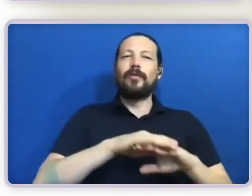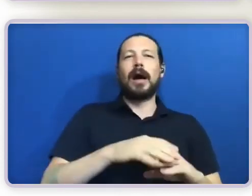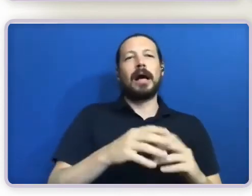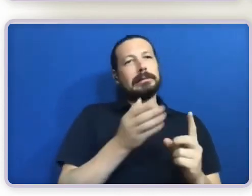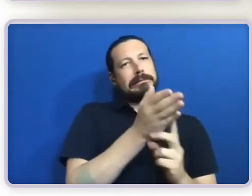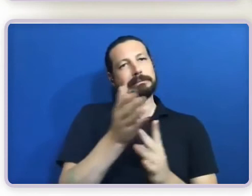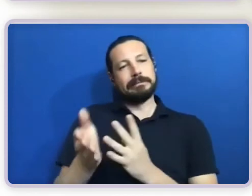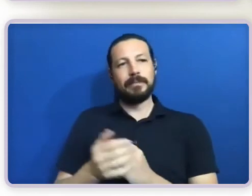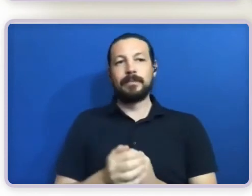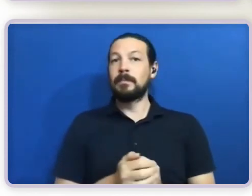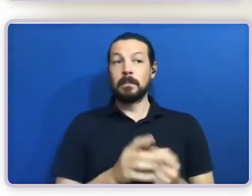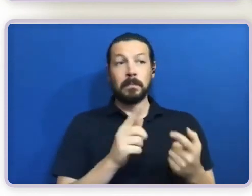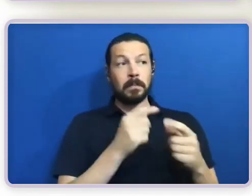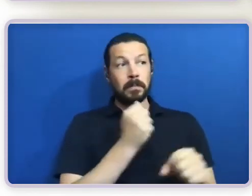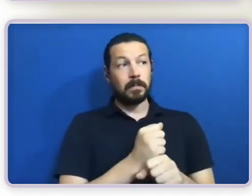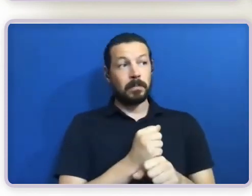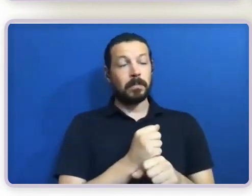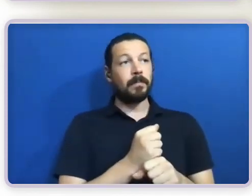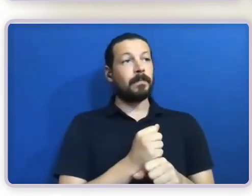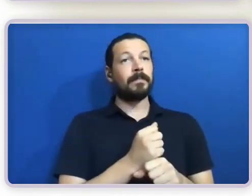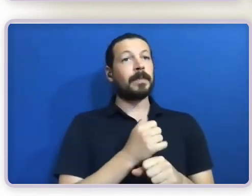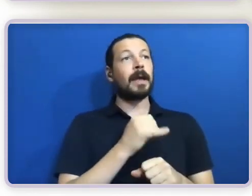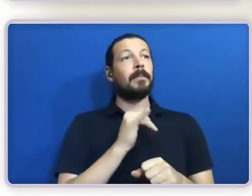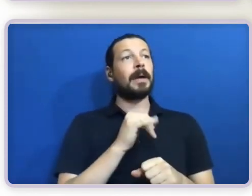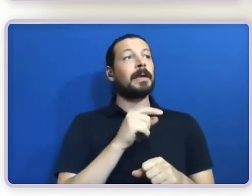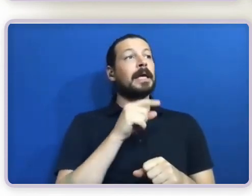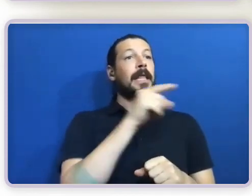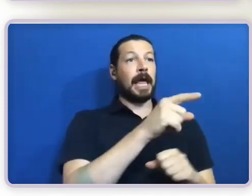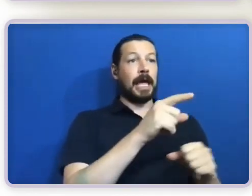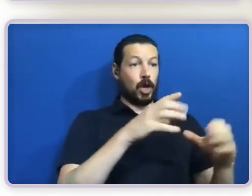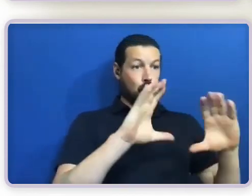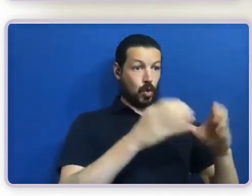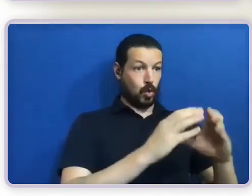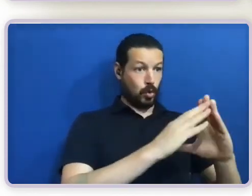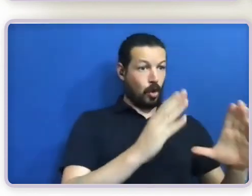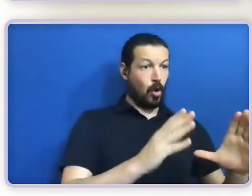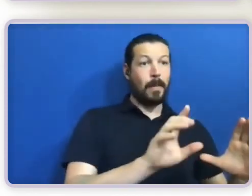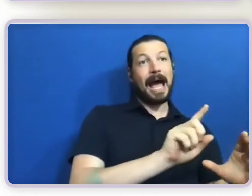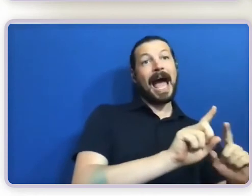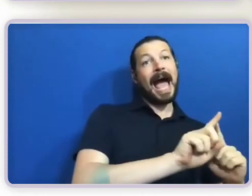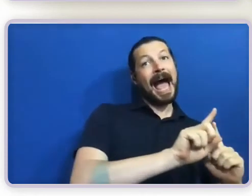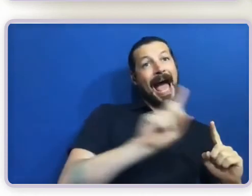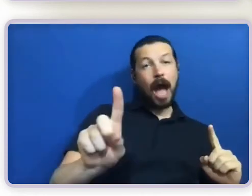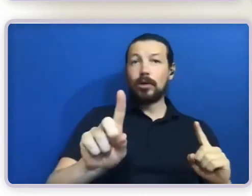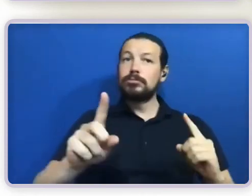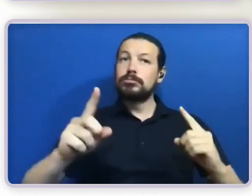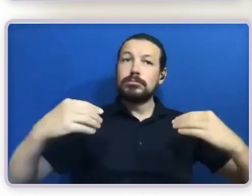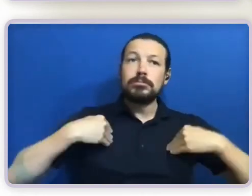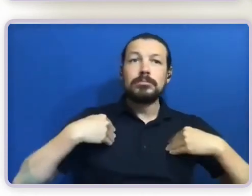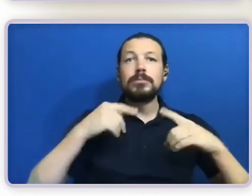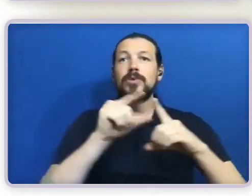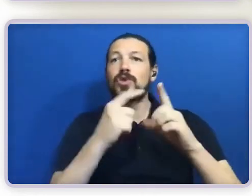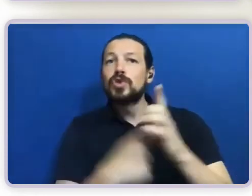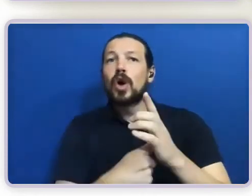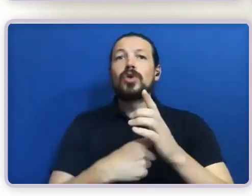perhaps they could talk to us when they go to their health service or a day program or something like that,